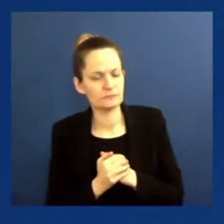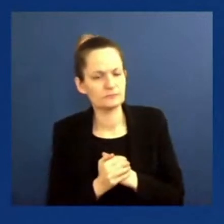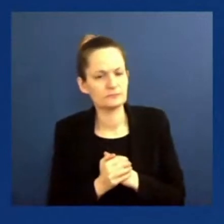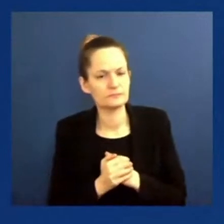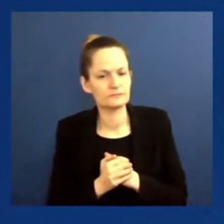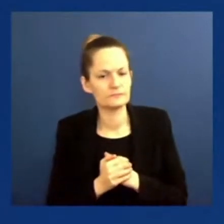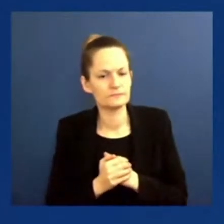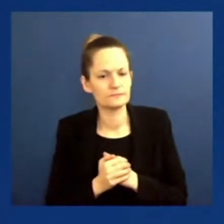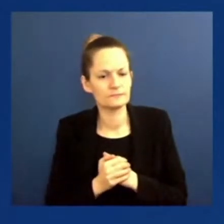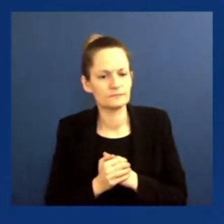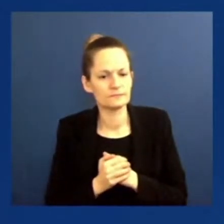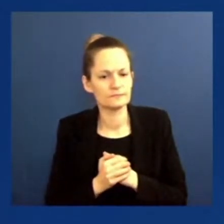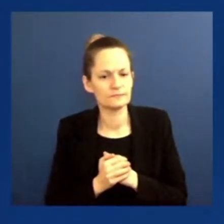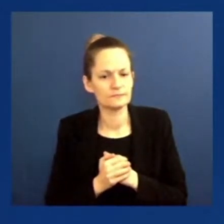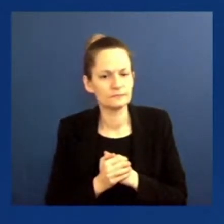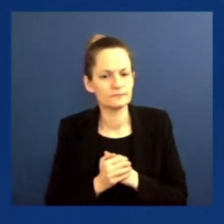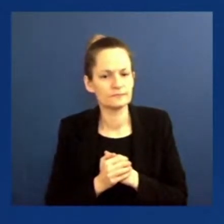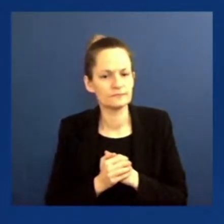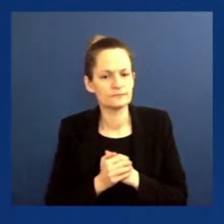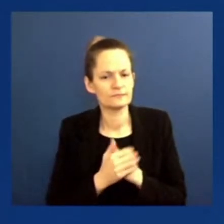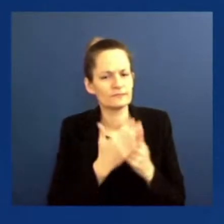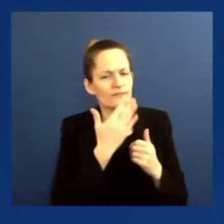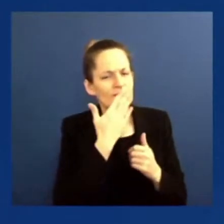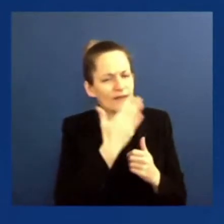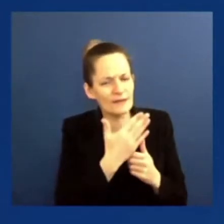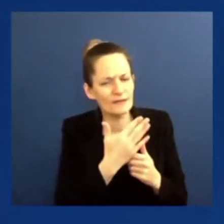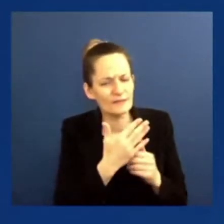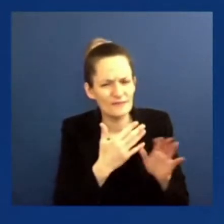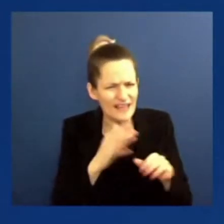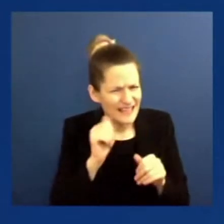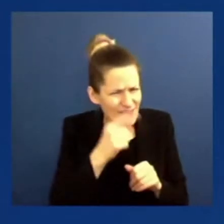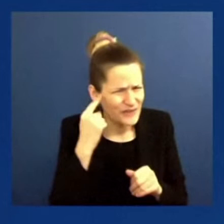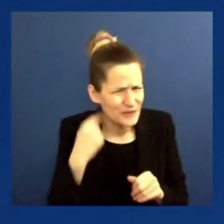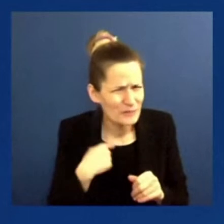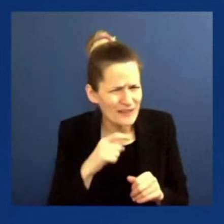Thanks for taking my question. Can you hear me here?